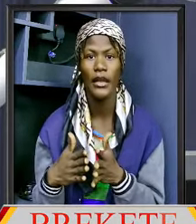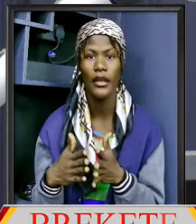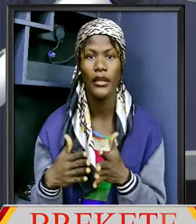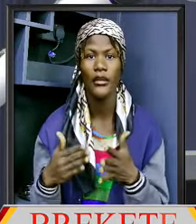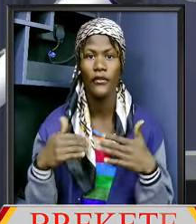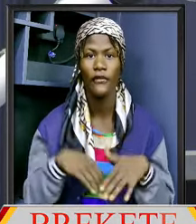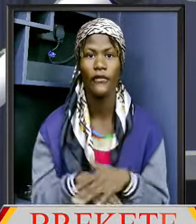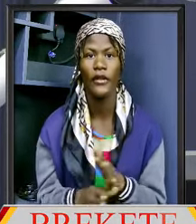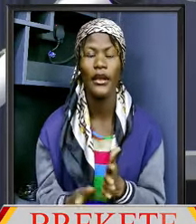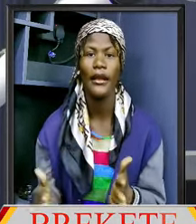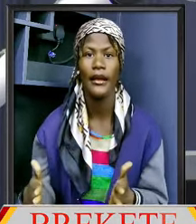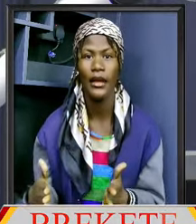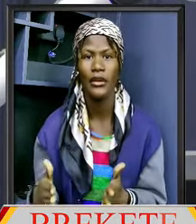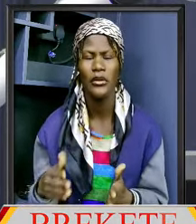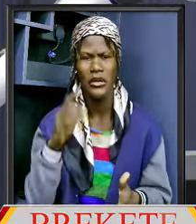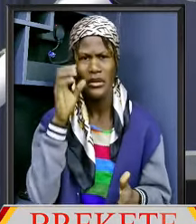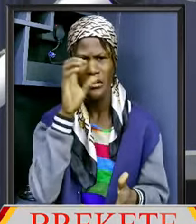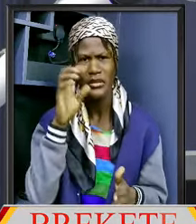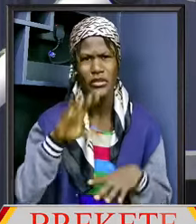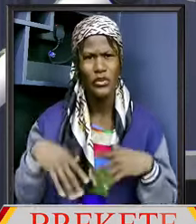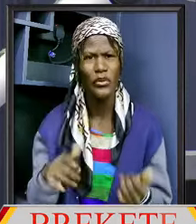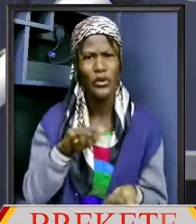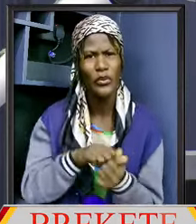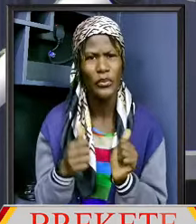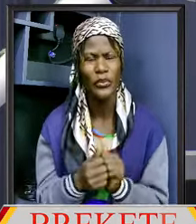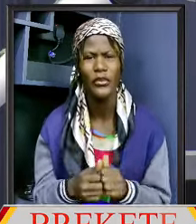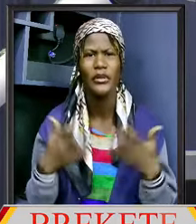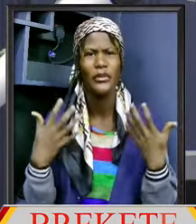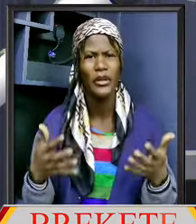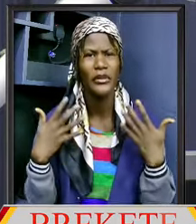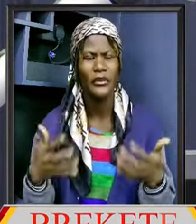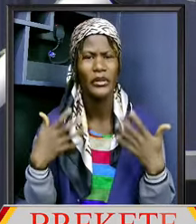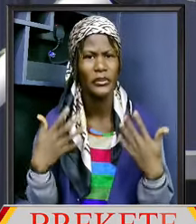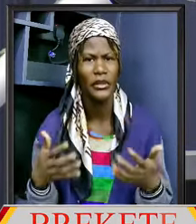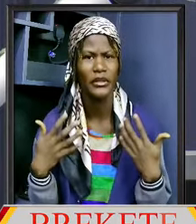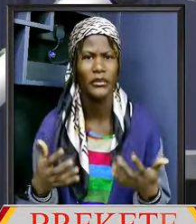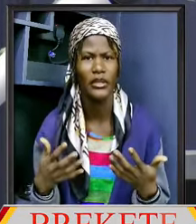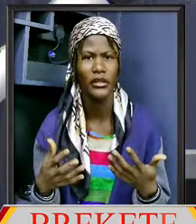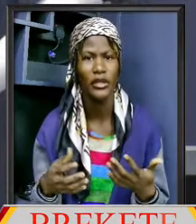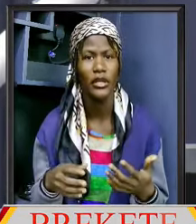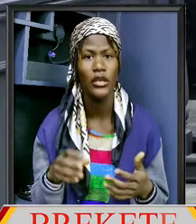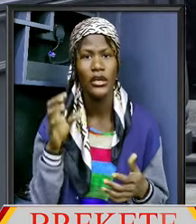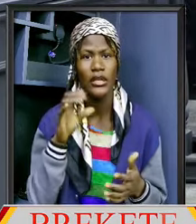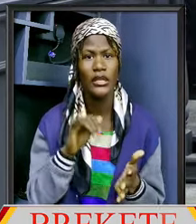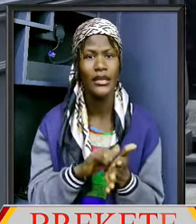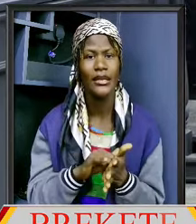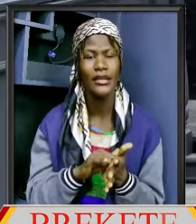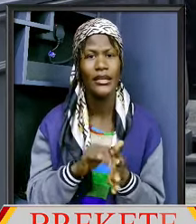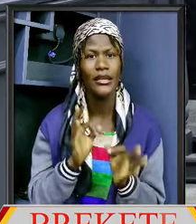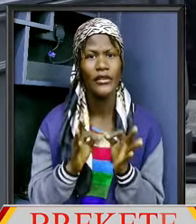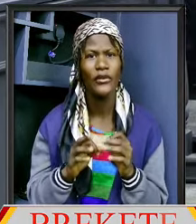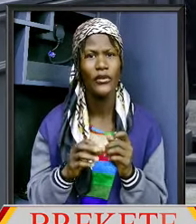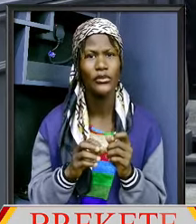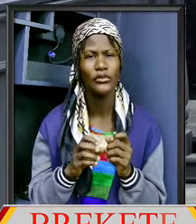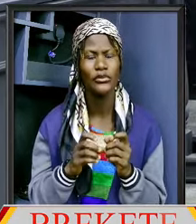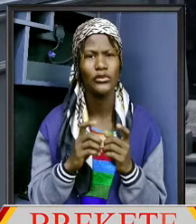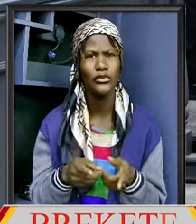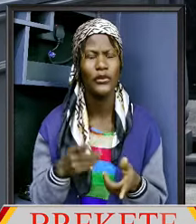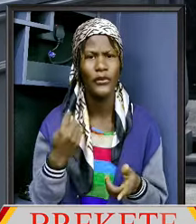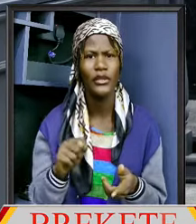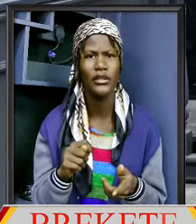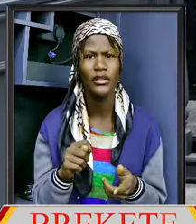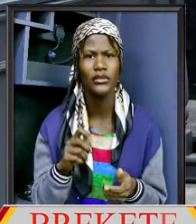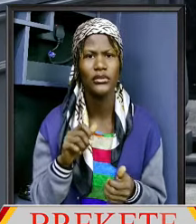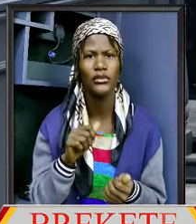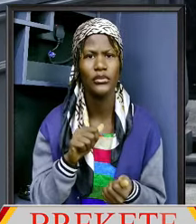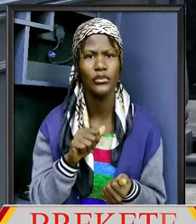this problem day nyafu. And it look like say if you want to solve this problem, you go sink alongside the problem.